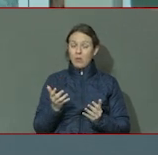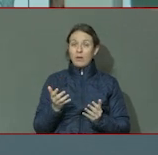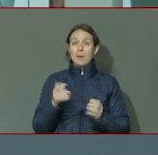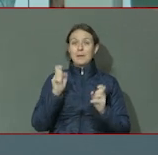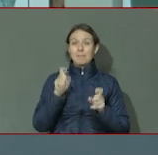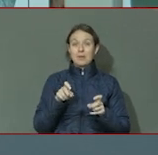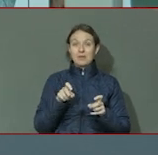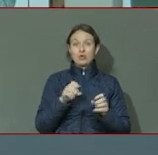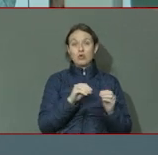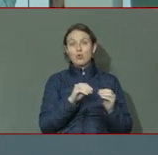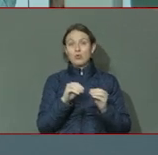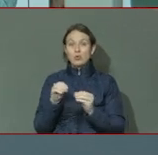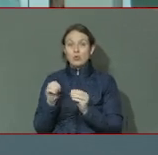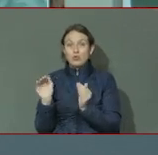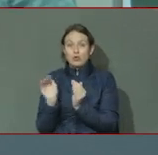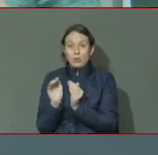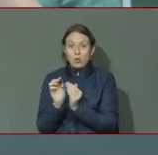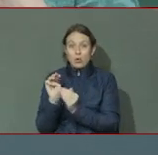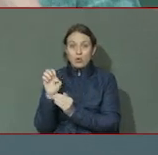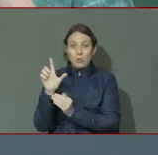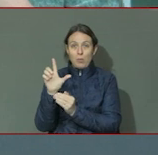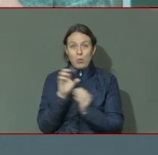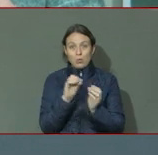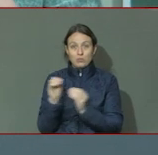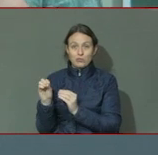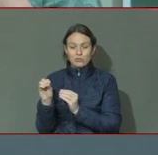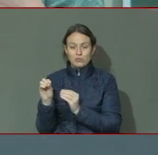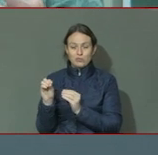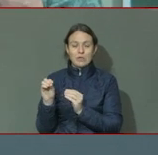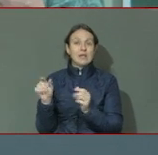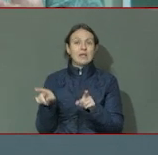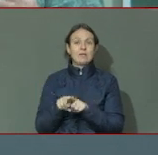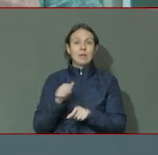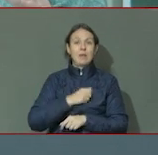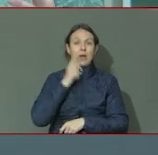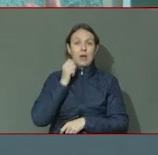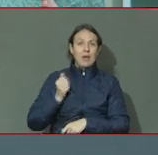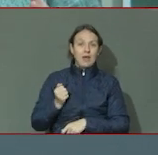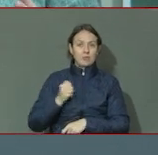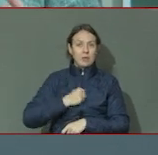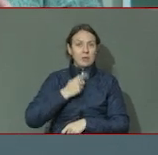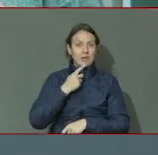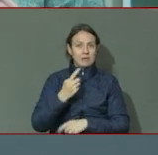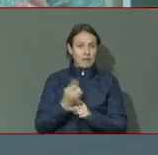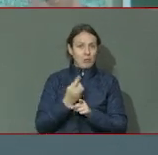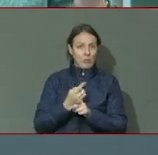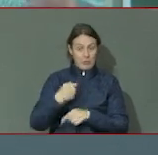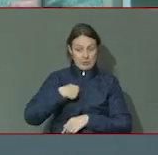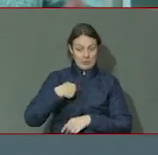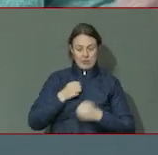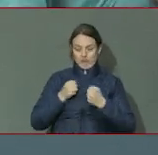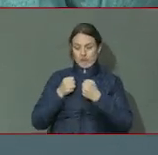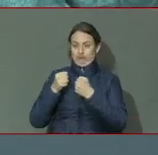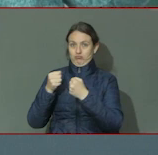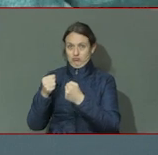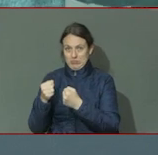to the smallest amount of mole. Even my husband tells me, when I drive to a certain place, he say I